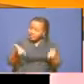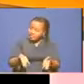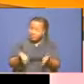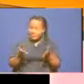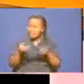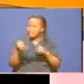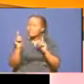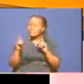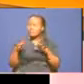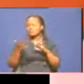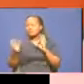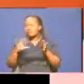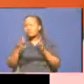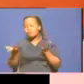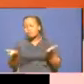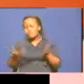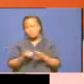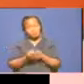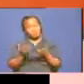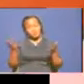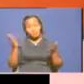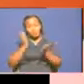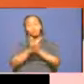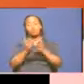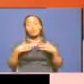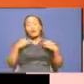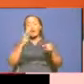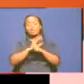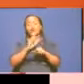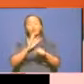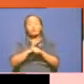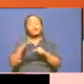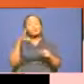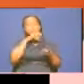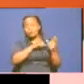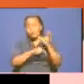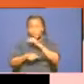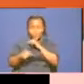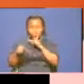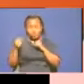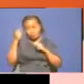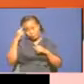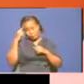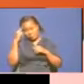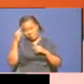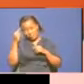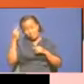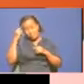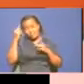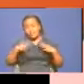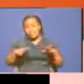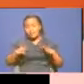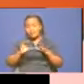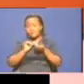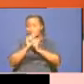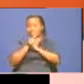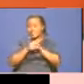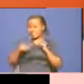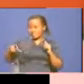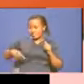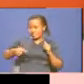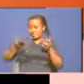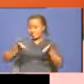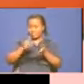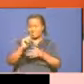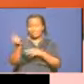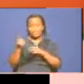So, yes, there's a lot of misconception that we don't do transplants here in Kenya, unfortunately, up to now. Yeah. There's a